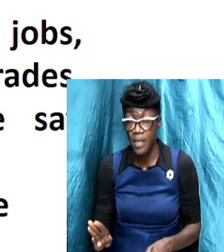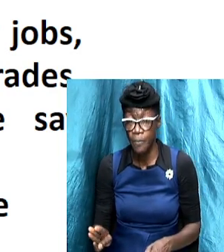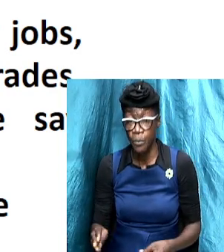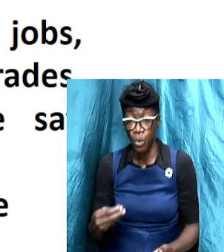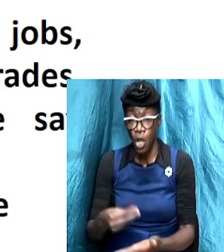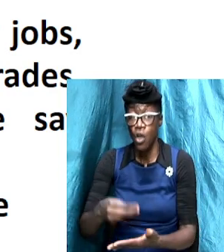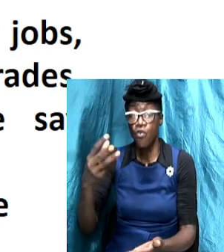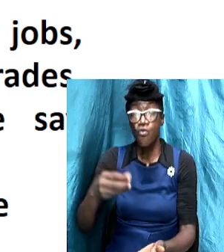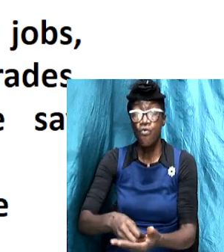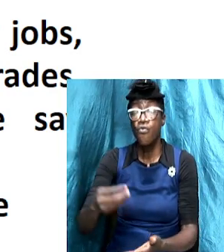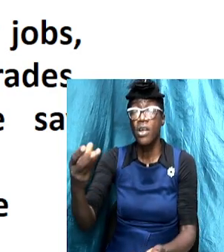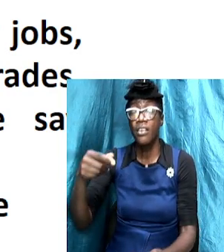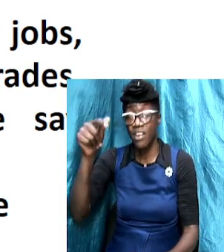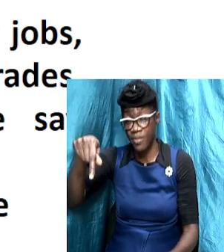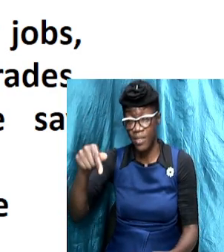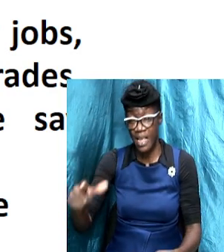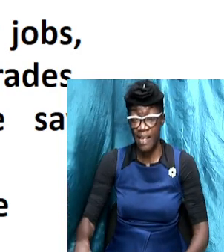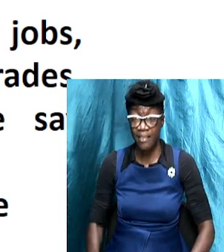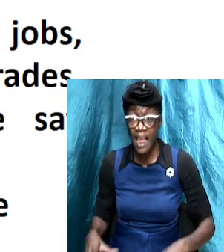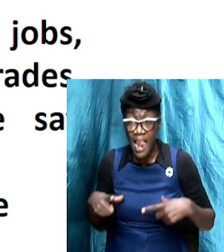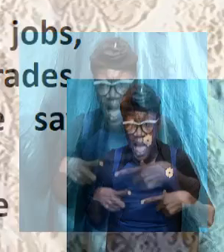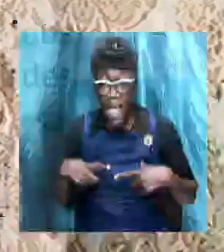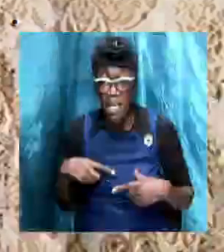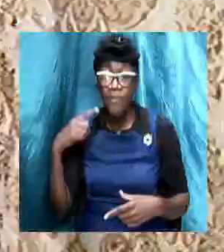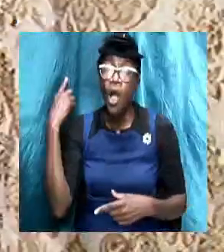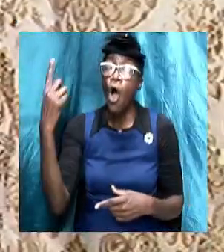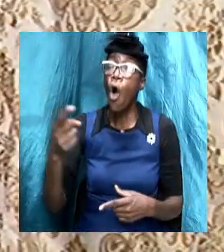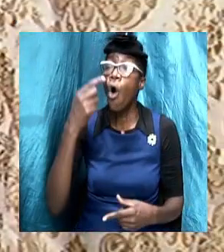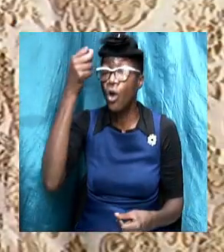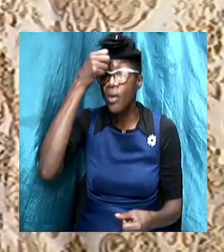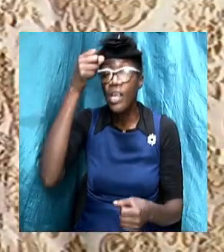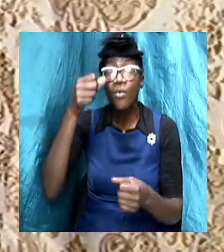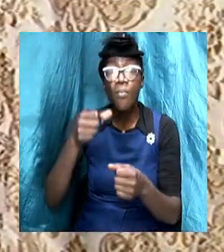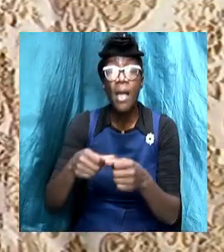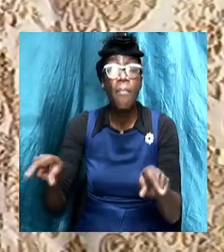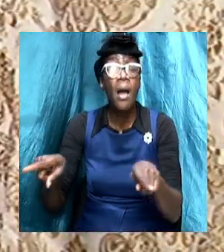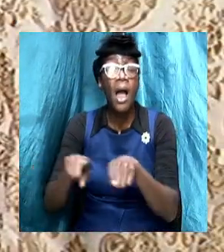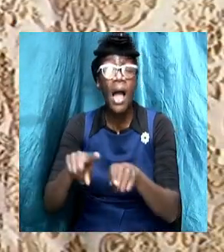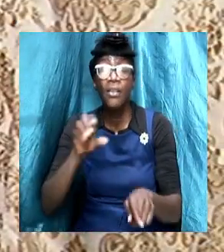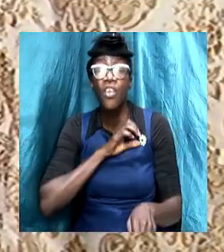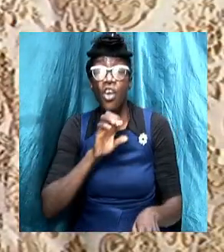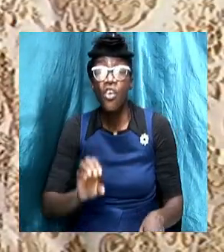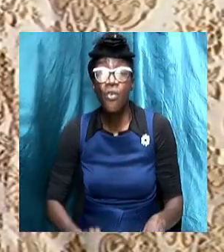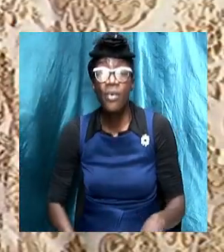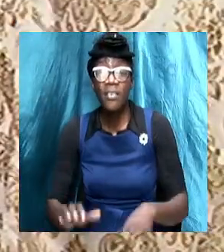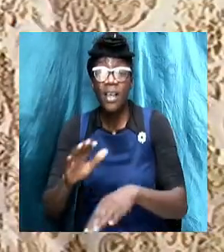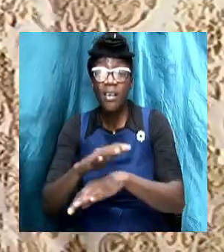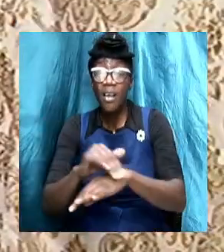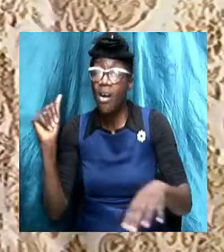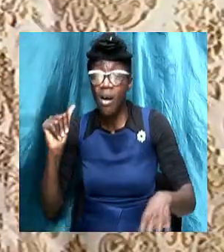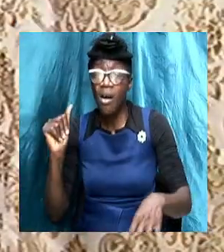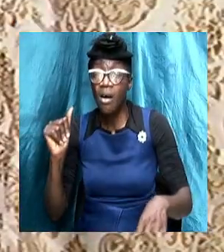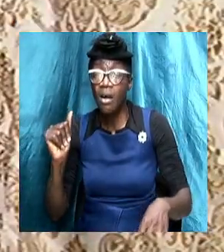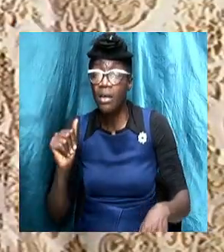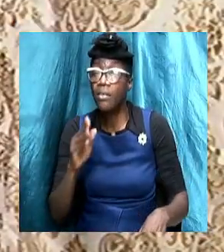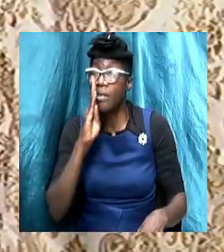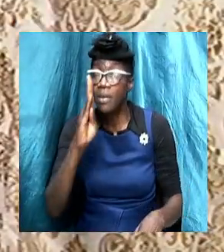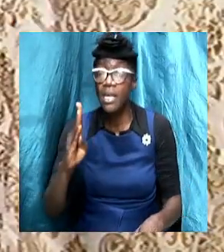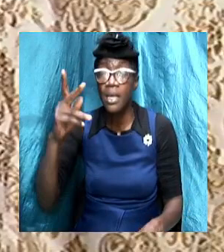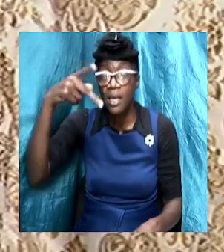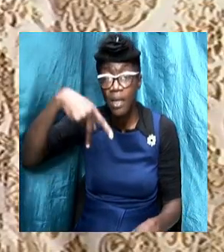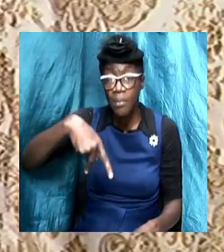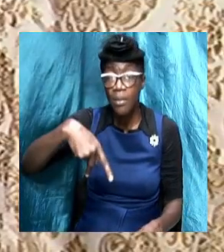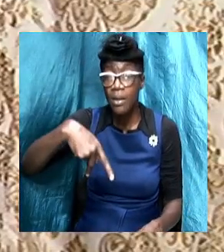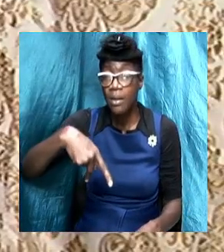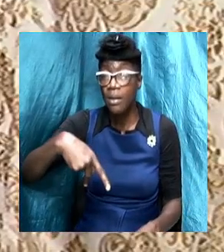always remember that as Christians, we are called to be pilgrims, which means that we are